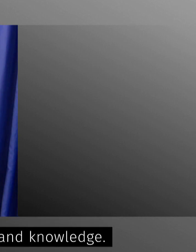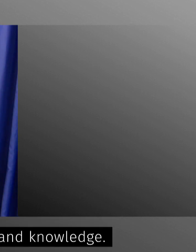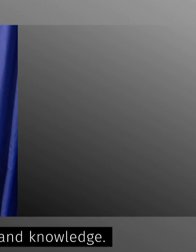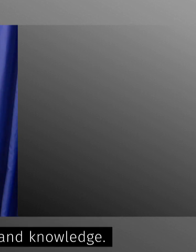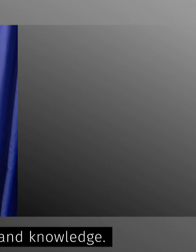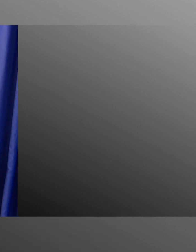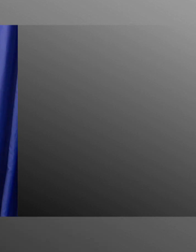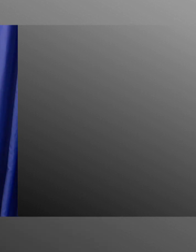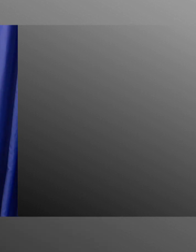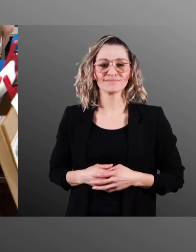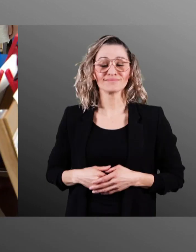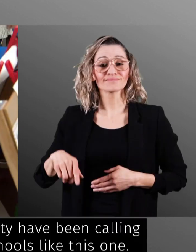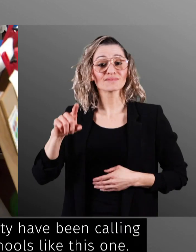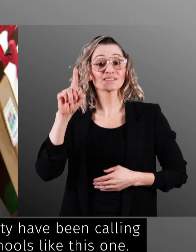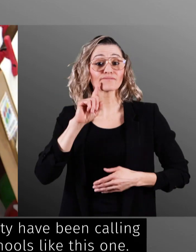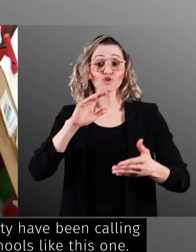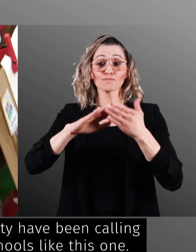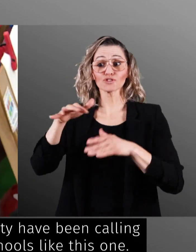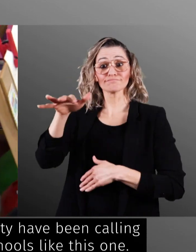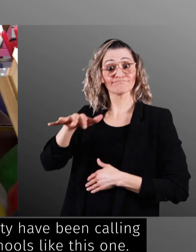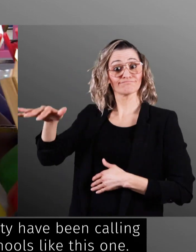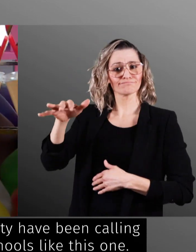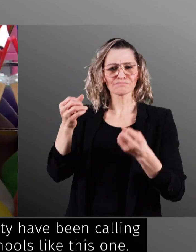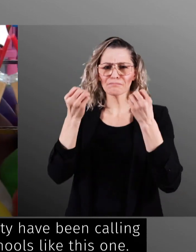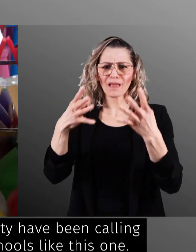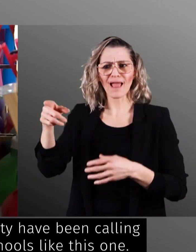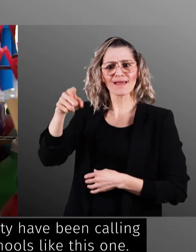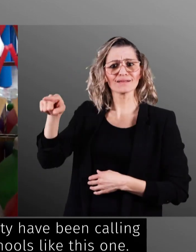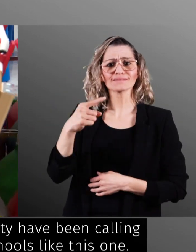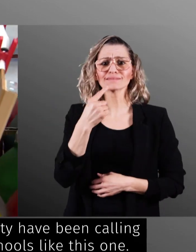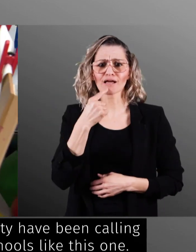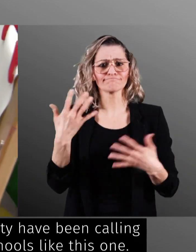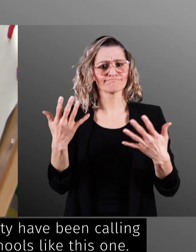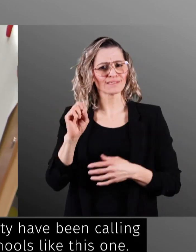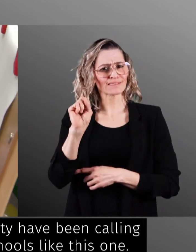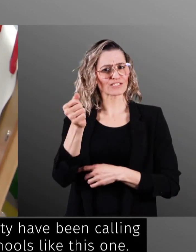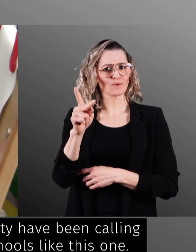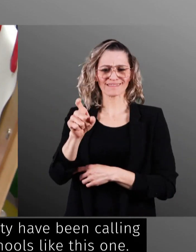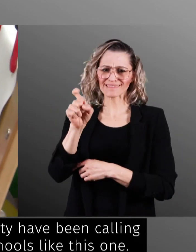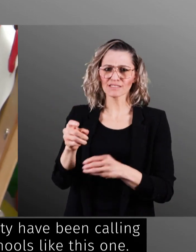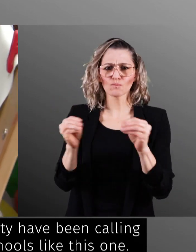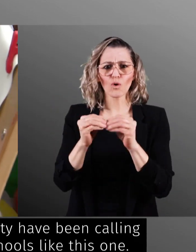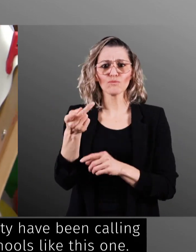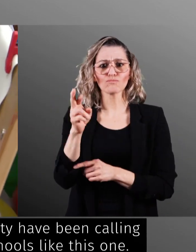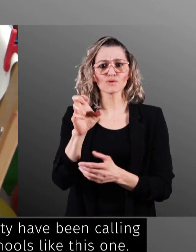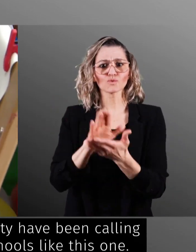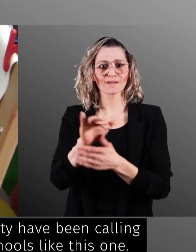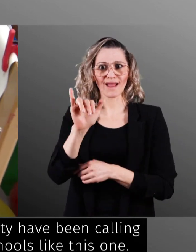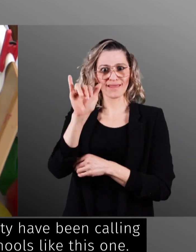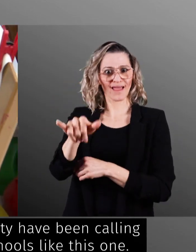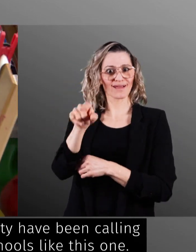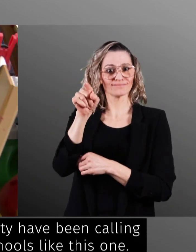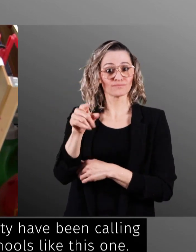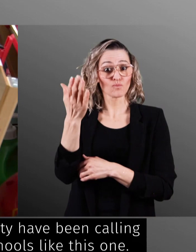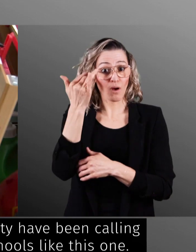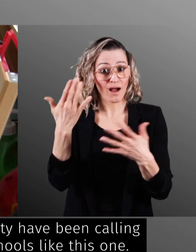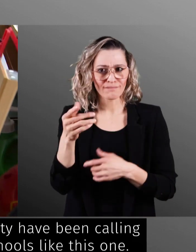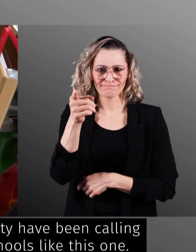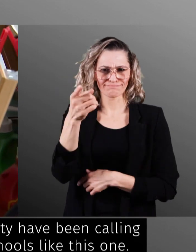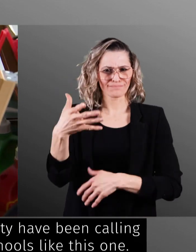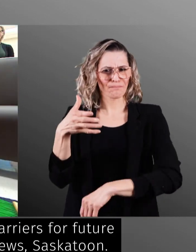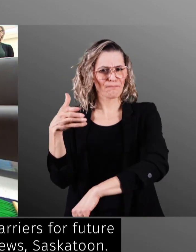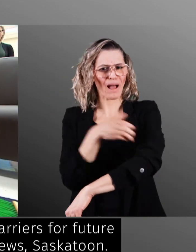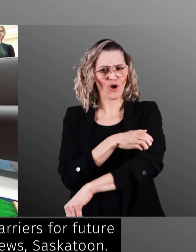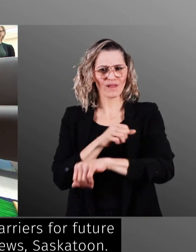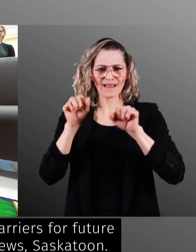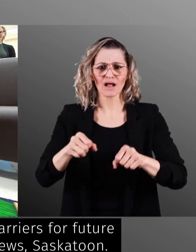knowledge. Holmes says many in the deaf community have been calling for Saskatchewan to have more preschools like this